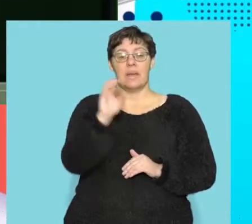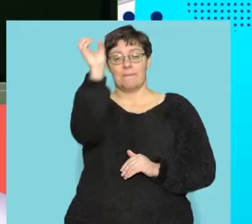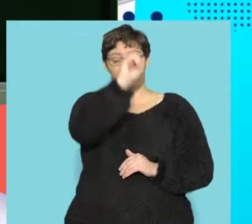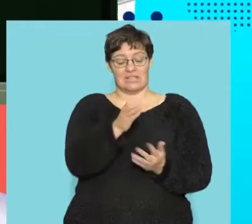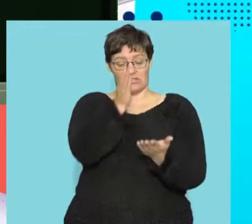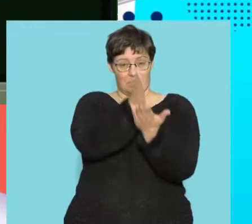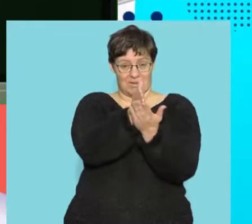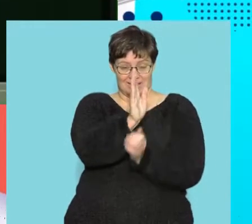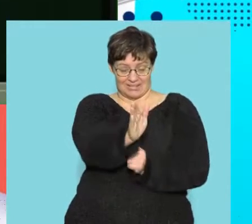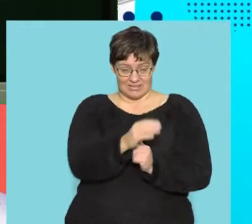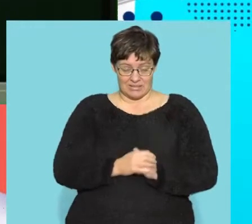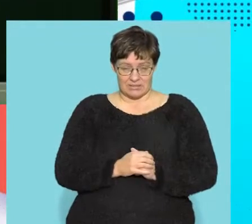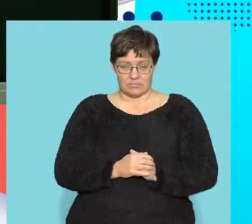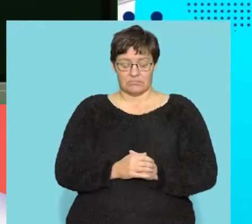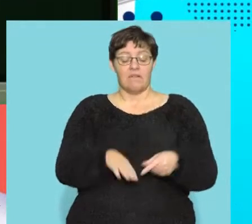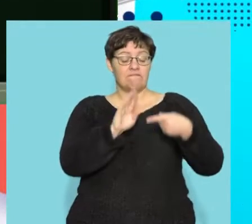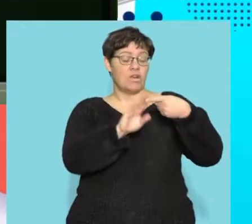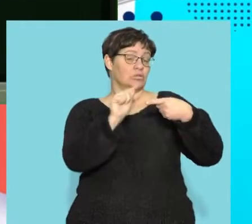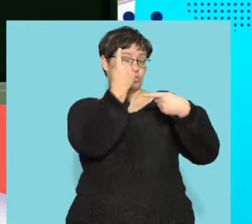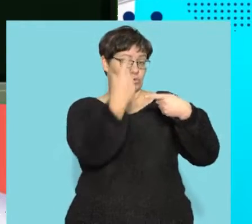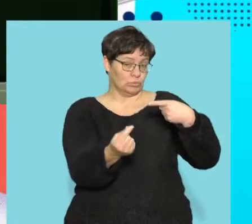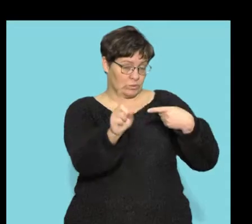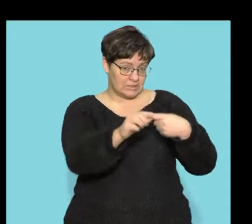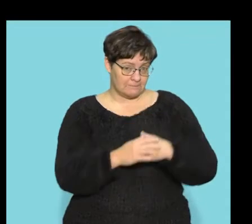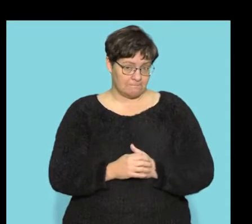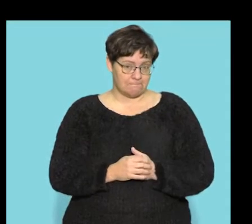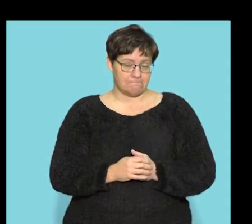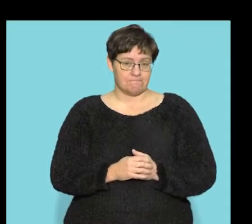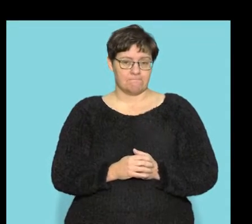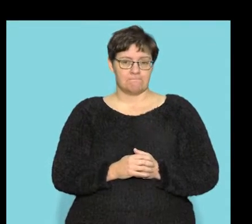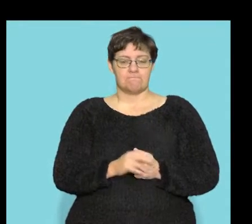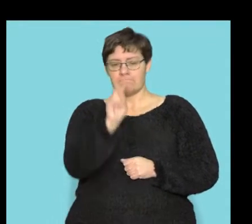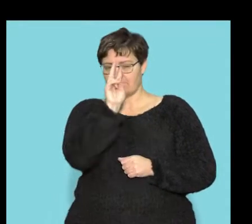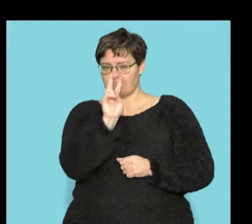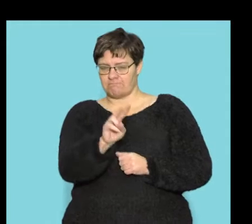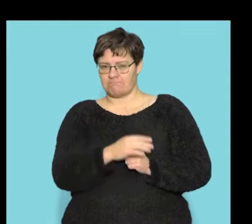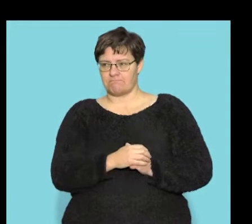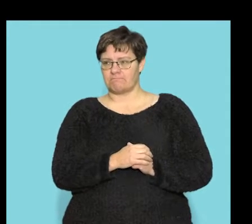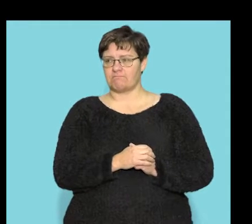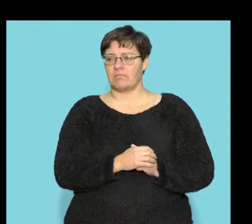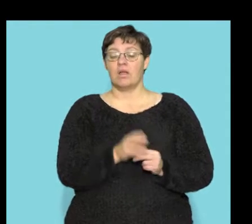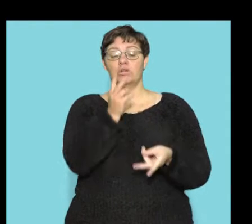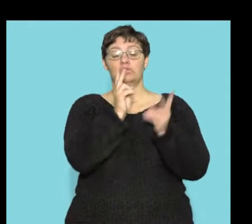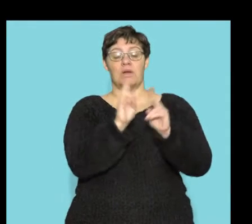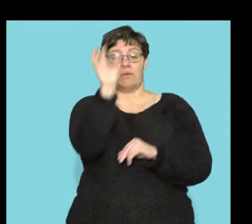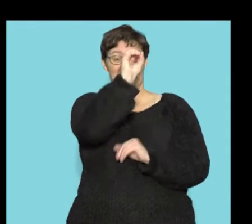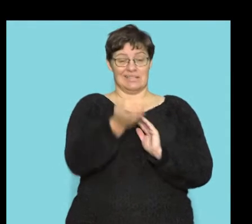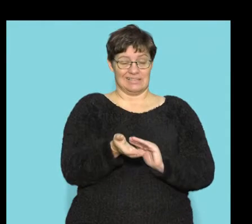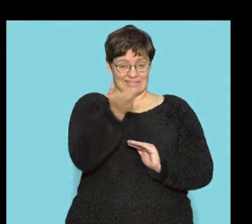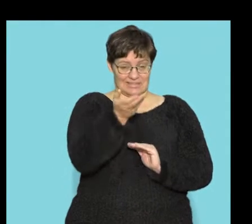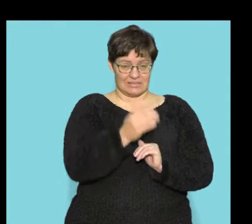increased as a percentage. So step number one, what do? Take note of the following. It was increased